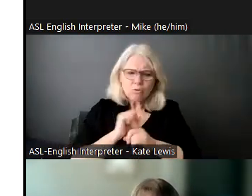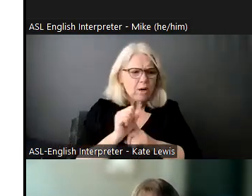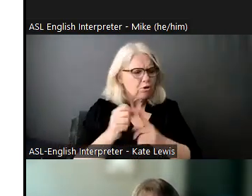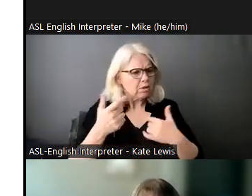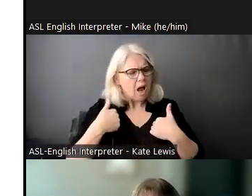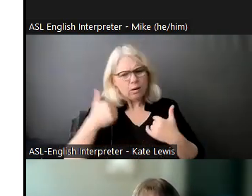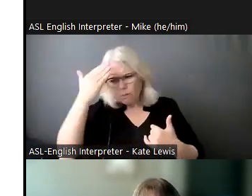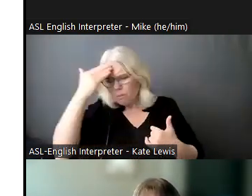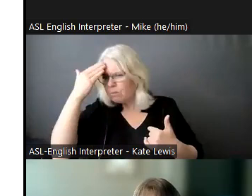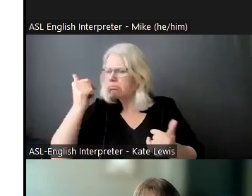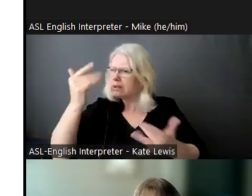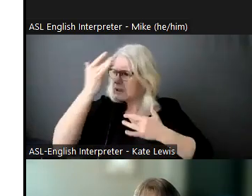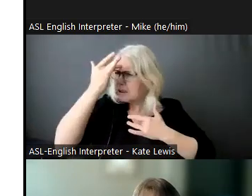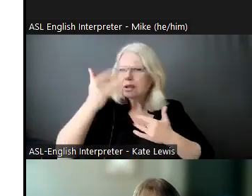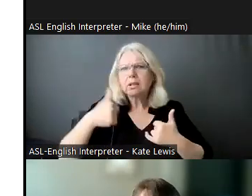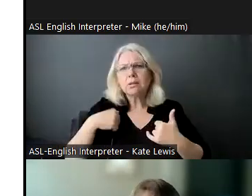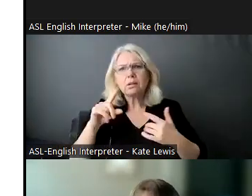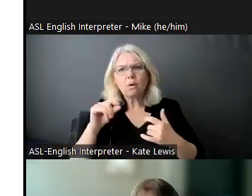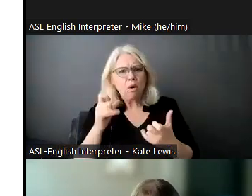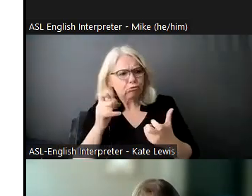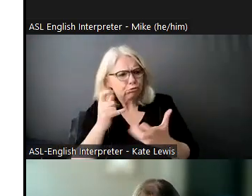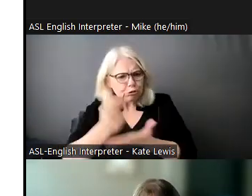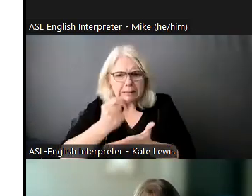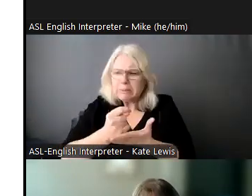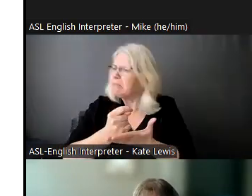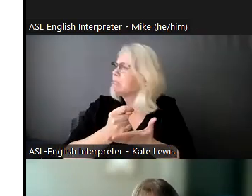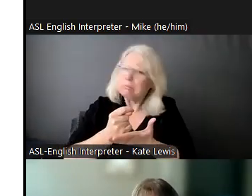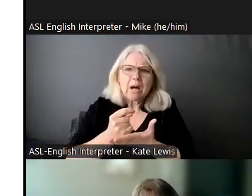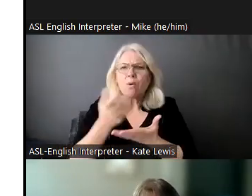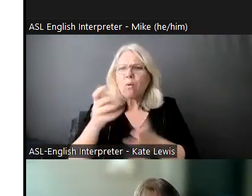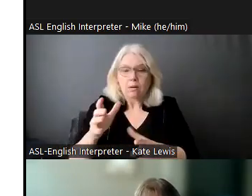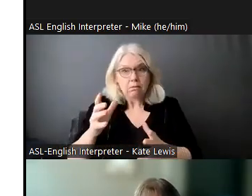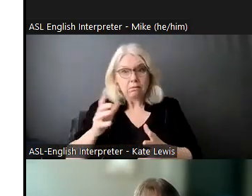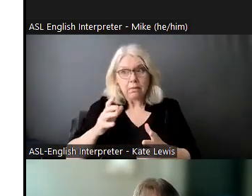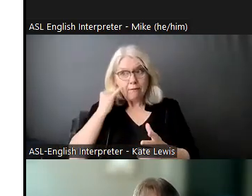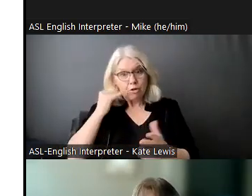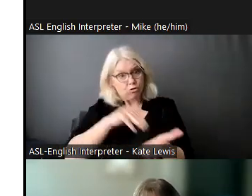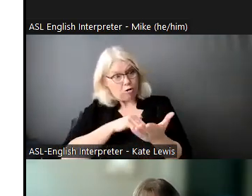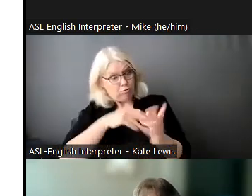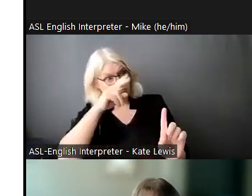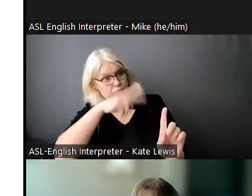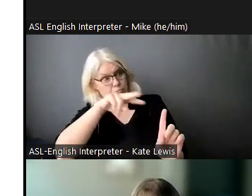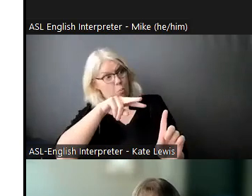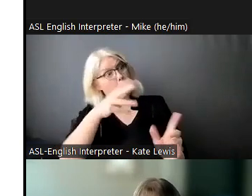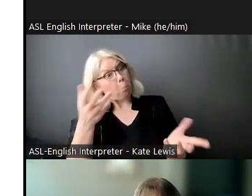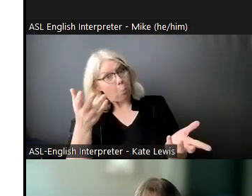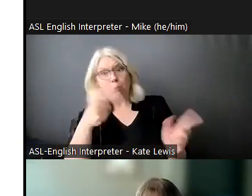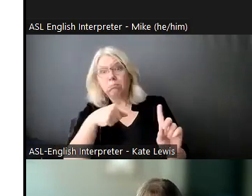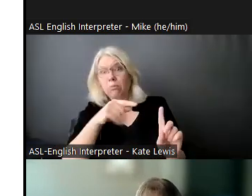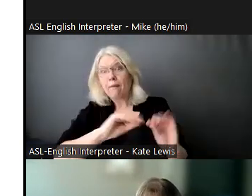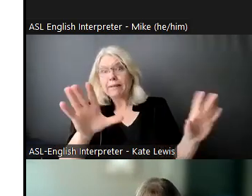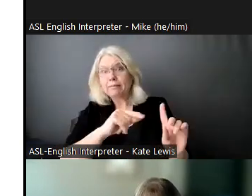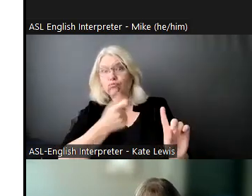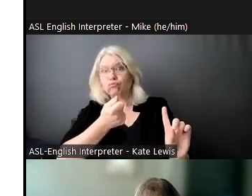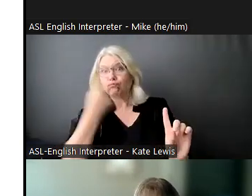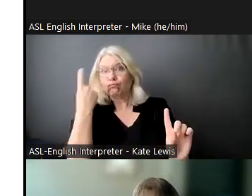don't. So you don't have to be 16, you don't have to be 18. You just have to understand and appreciate